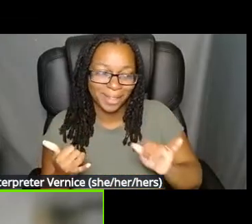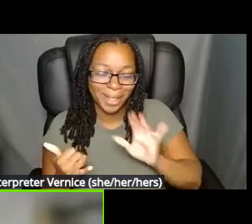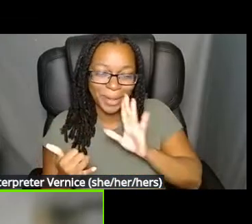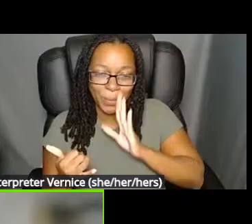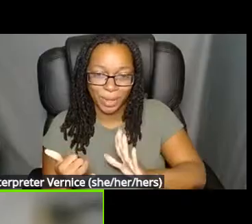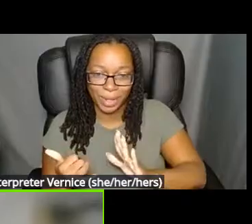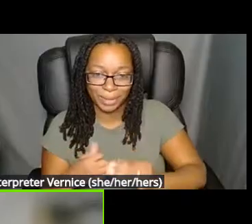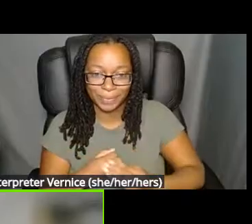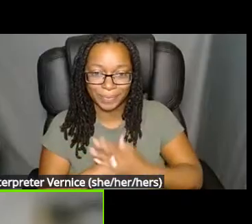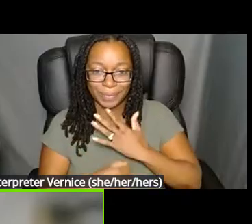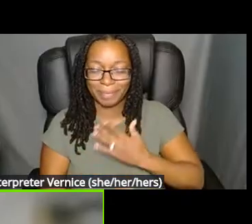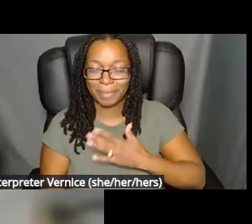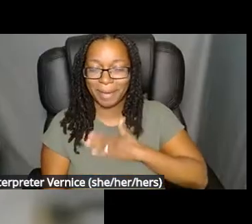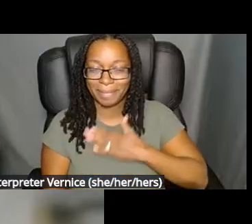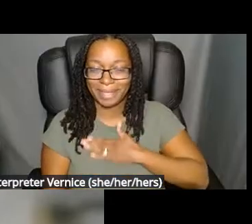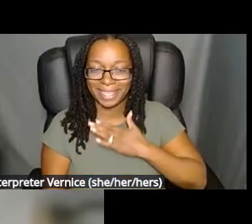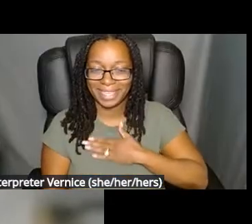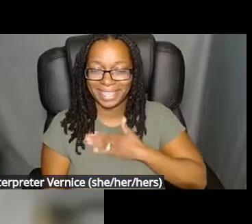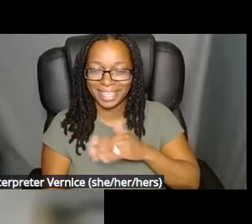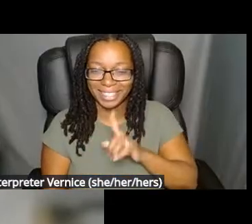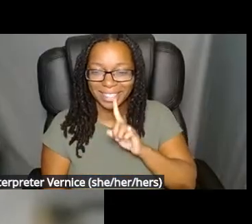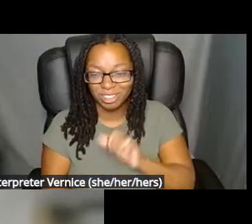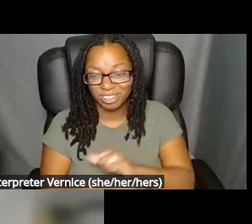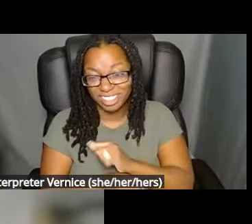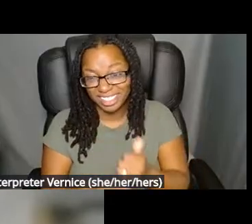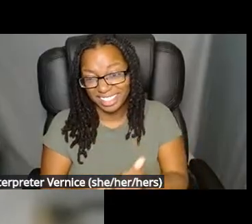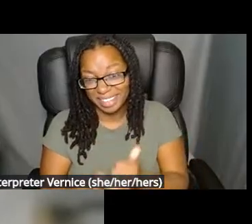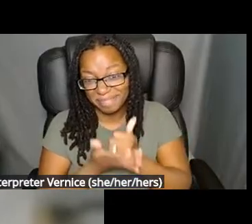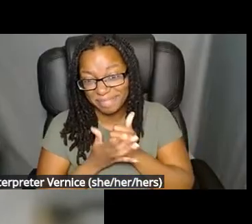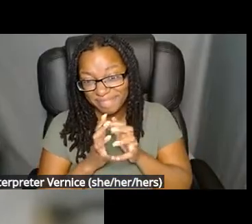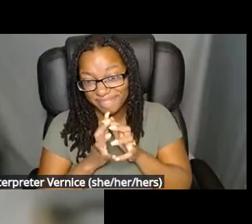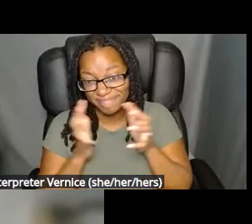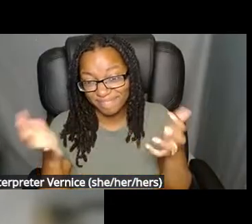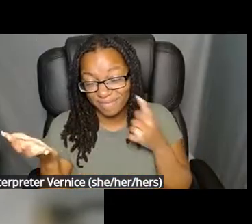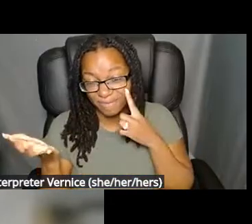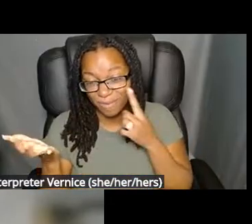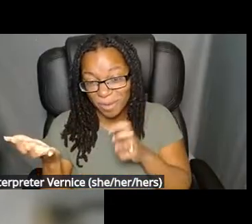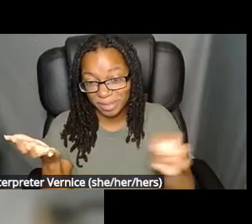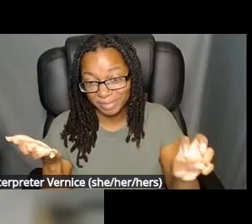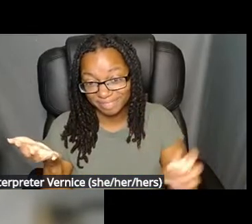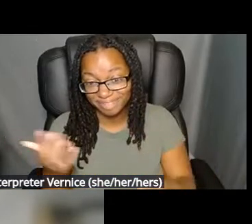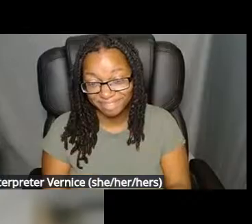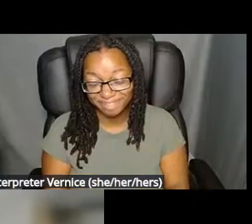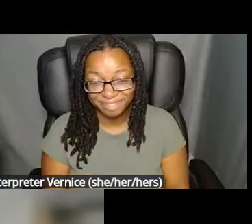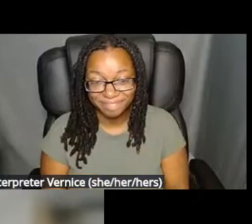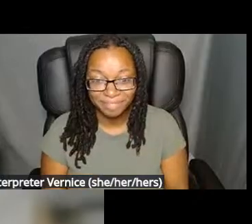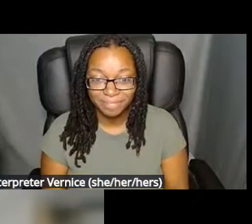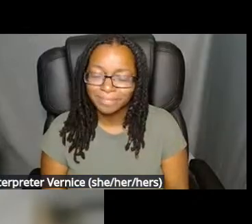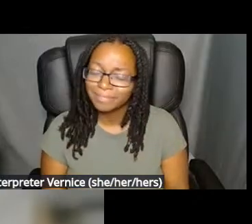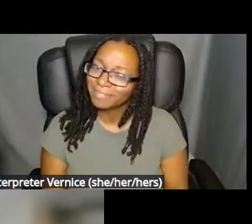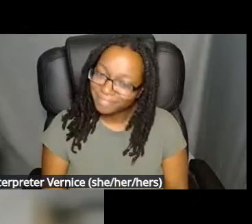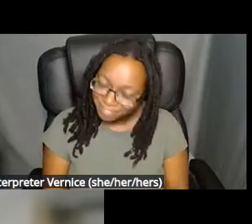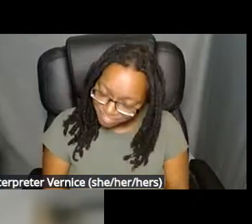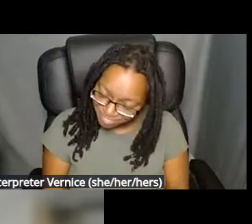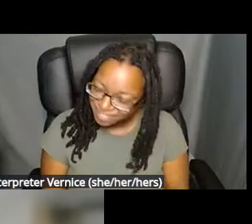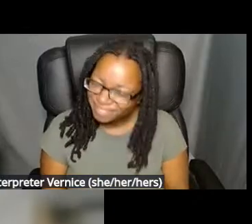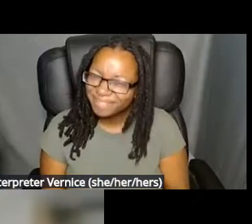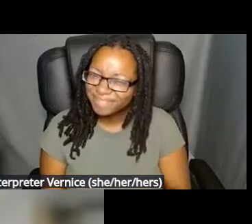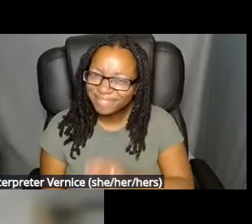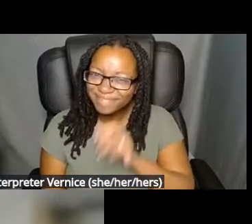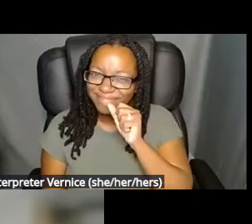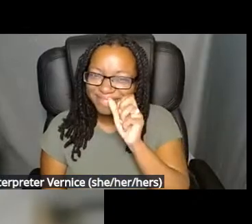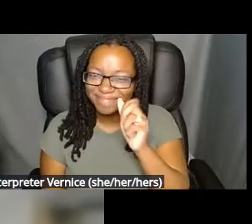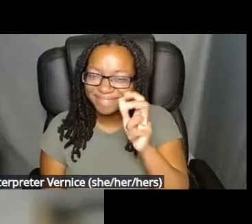tremendously in pivoting. Wow, that's amazing to hear. And I definitely can agree that showing out honestly